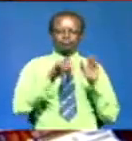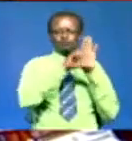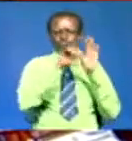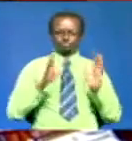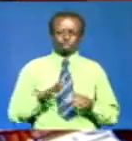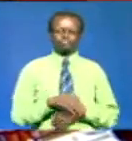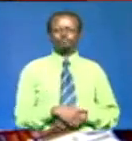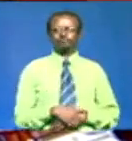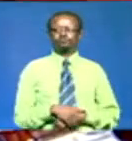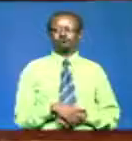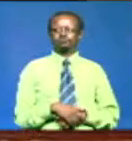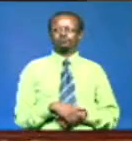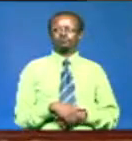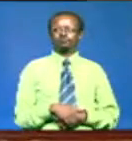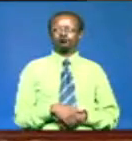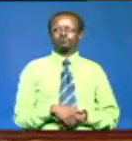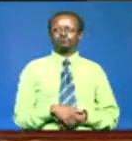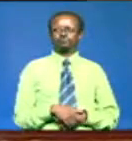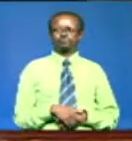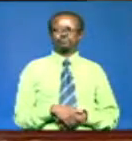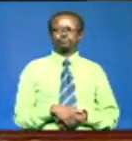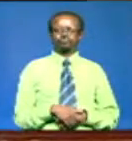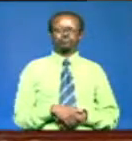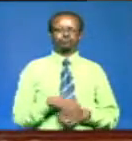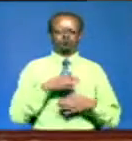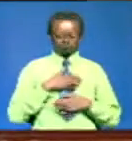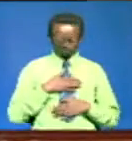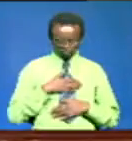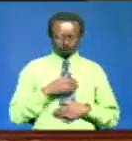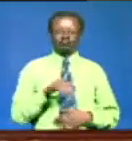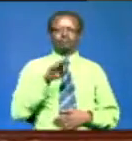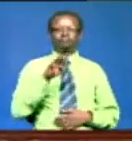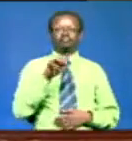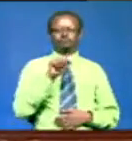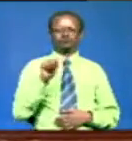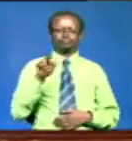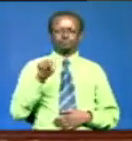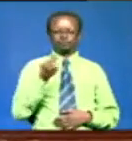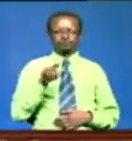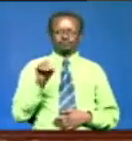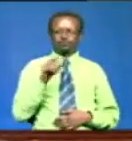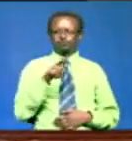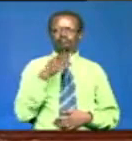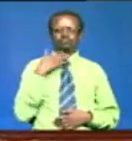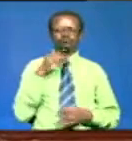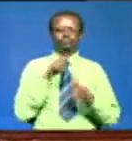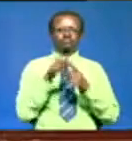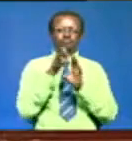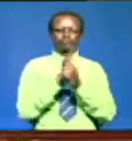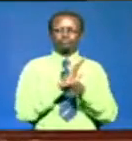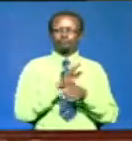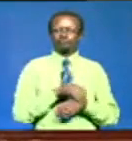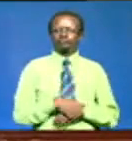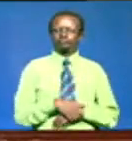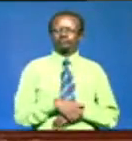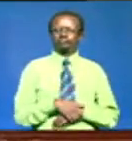Oh, sorry. Honorable Maanzo, maybe do you want to withdraw? Not want to withdraw because